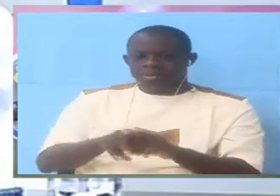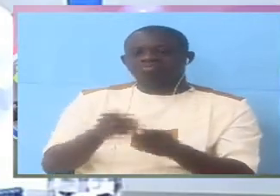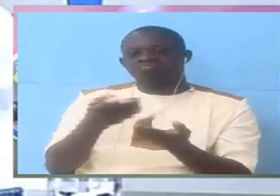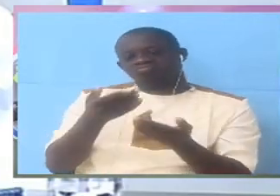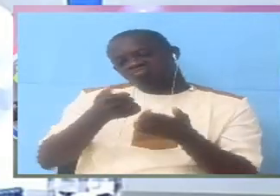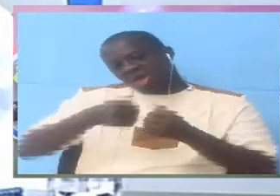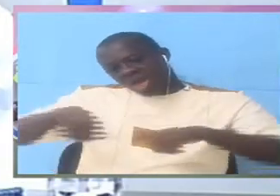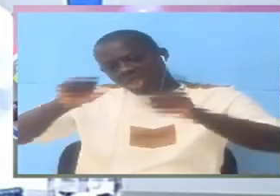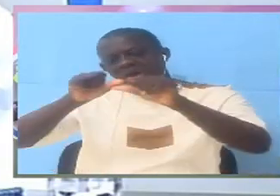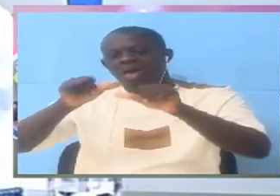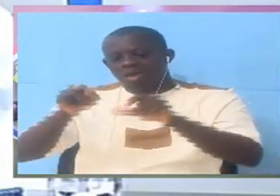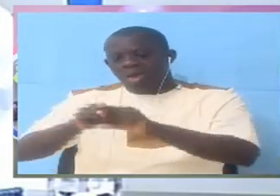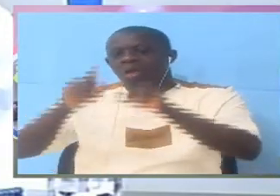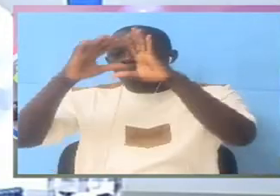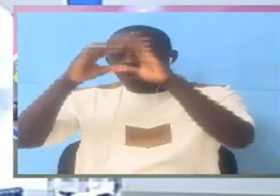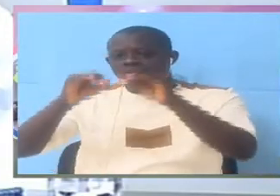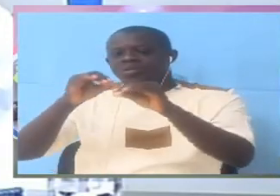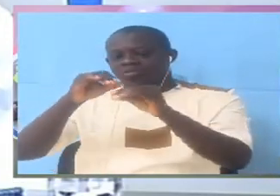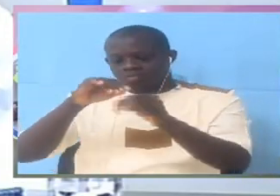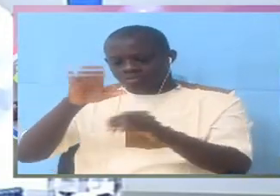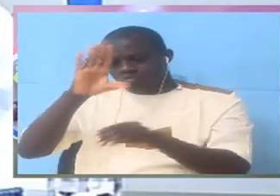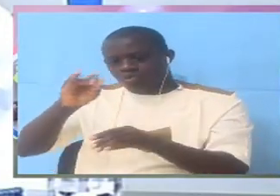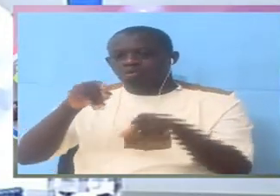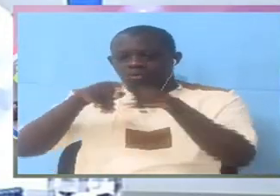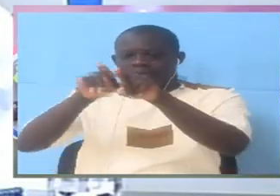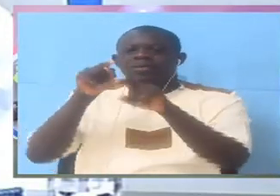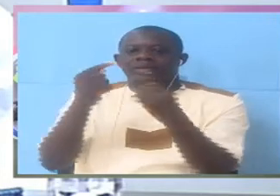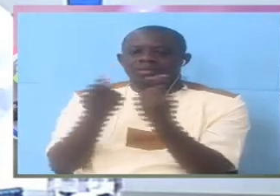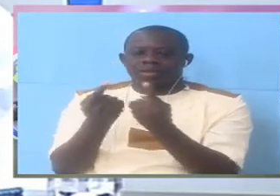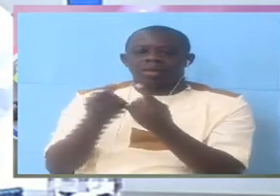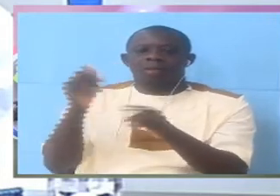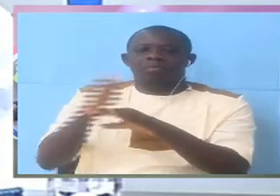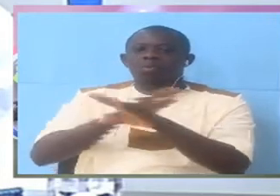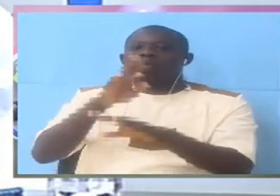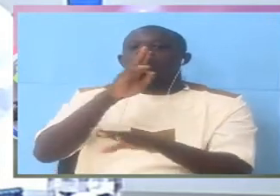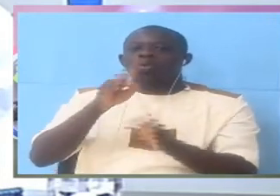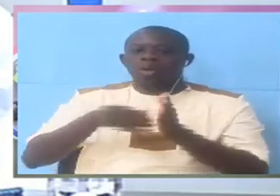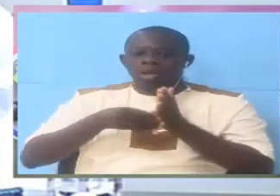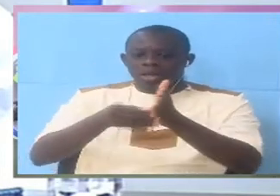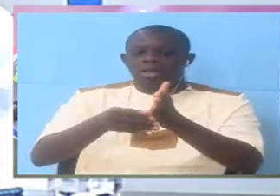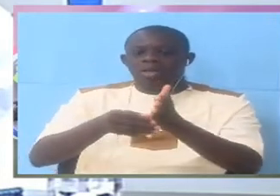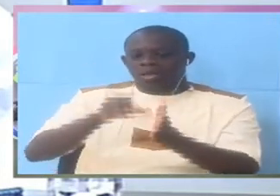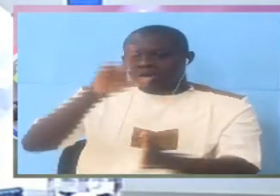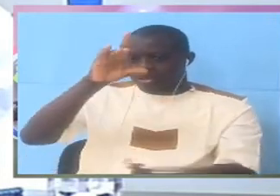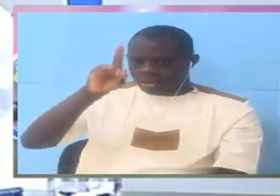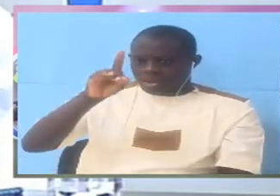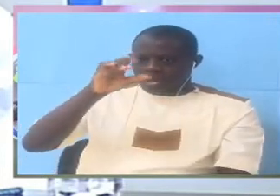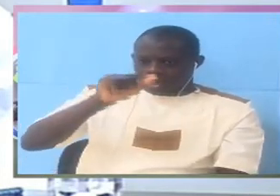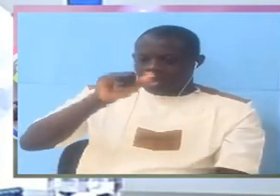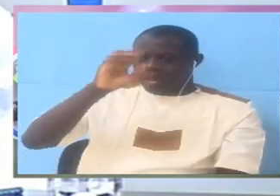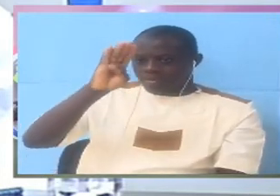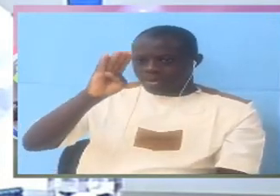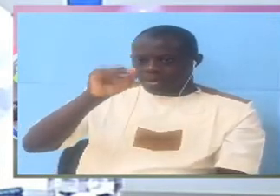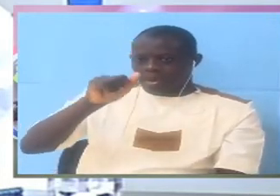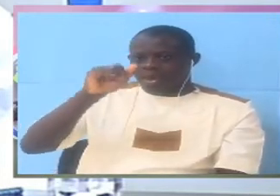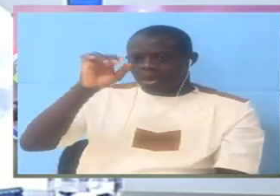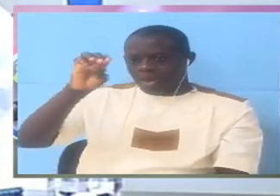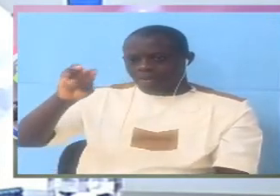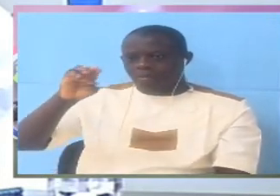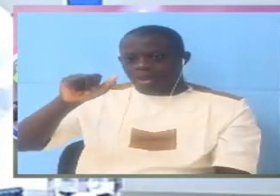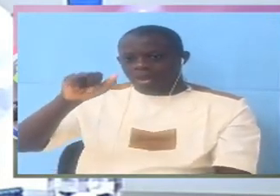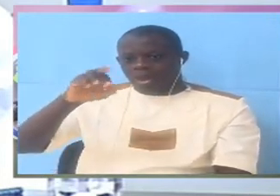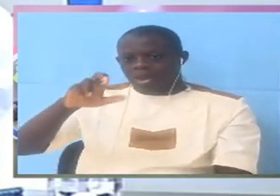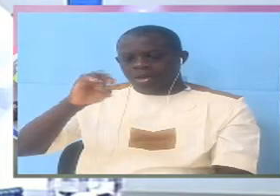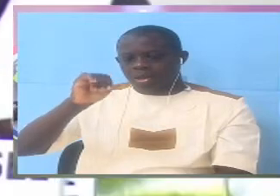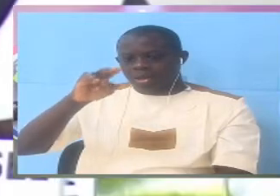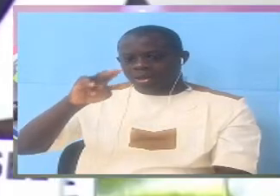counter-espionage that dealt with it. And counter-espionage at the time was led by Daba Marena. Yes. Okay, and the witness who was